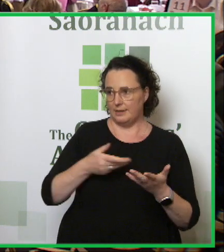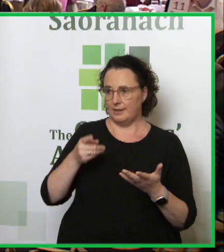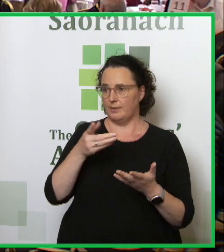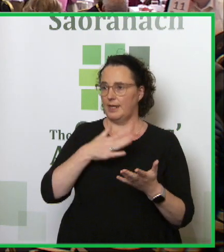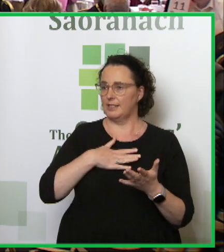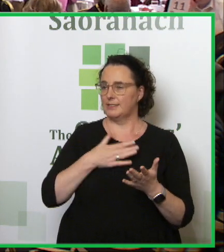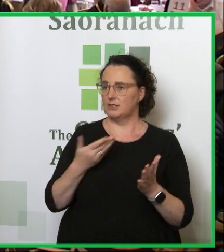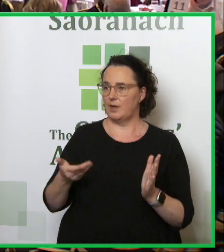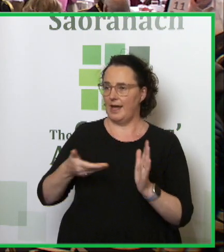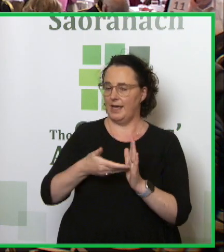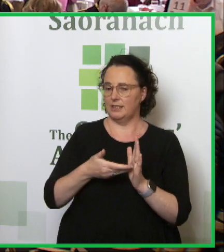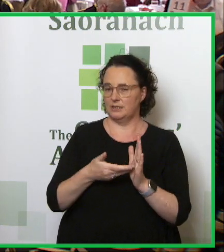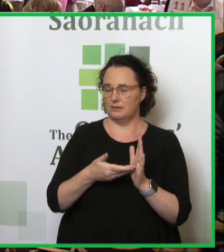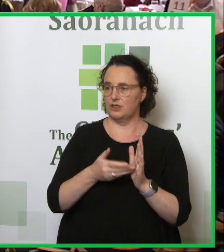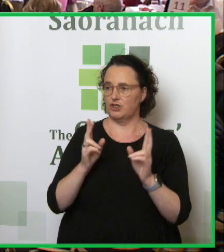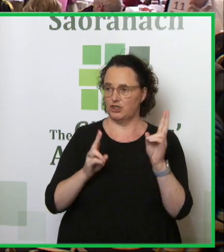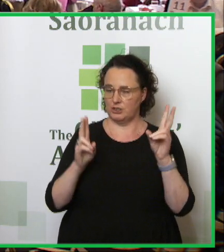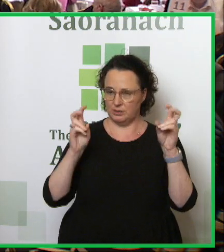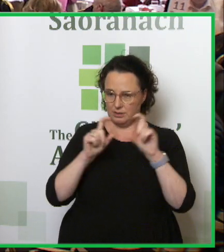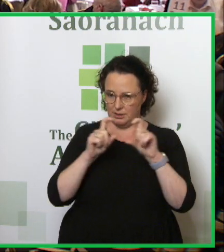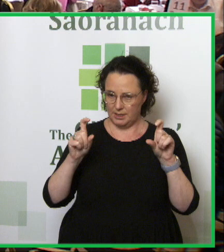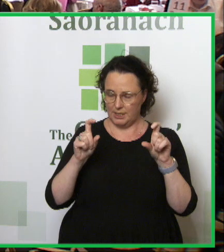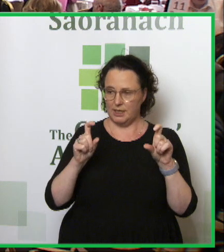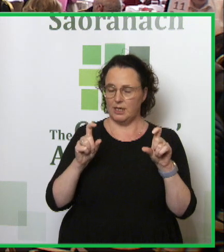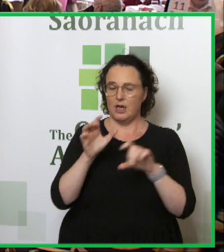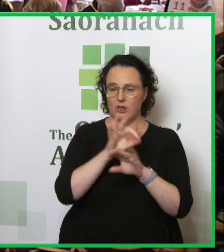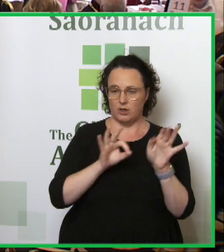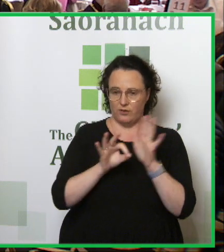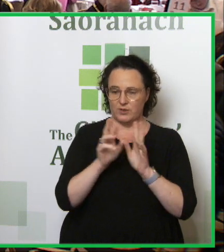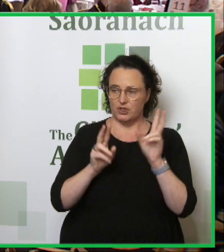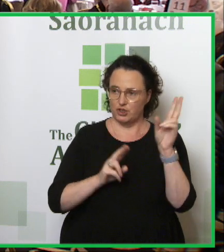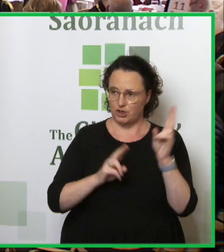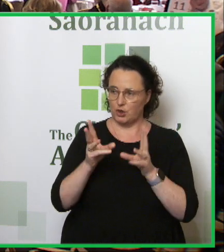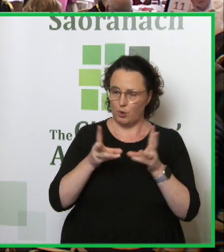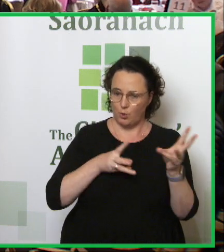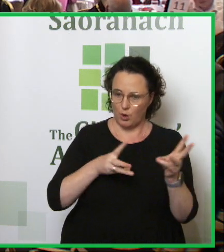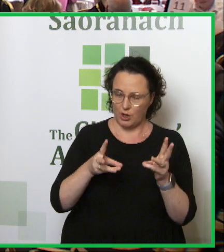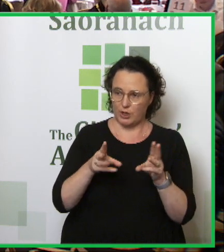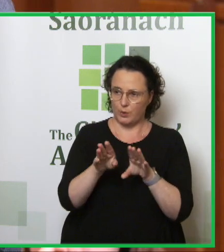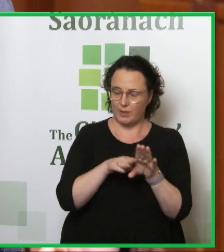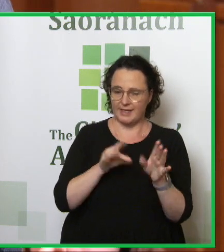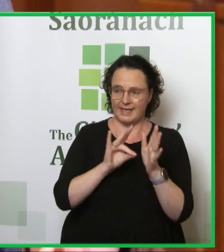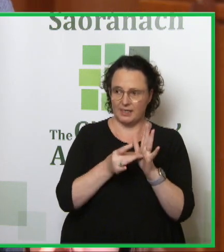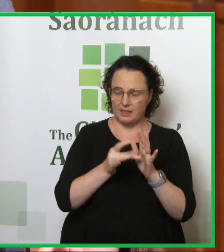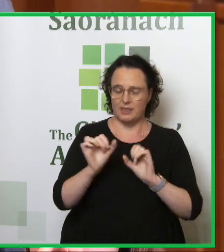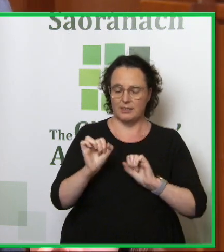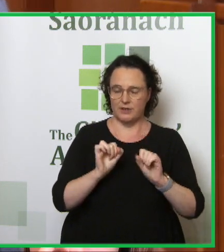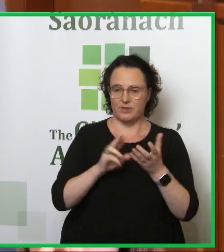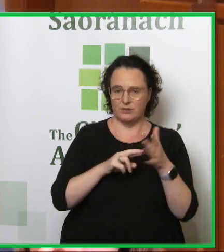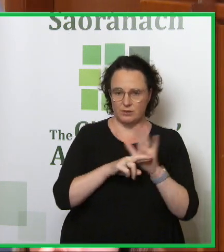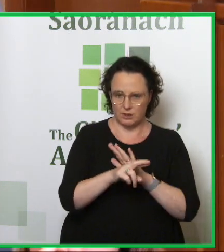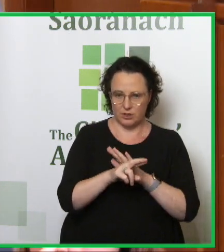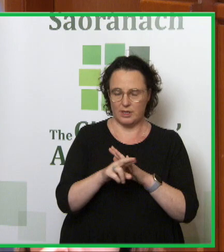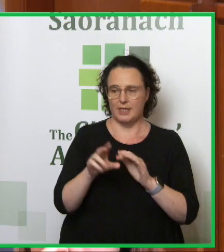inclusion, so it should read, or the table would like it to read, government should work with key service user